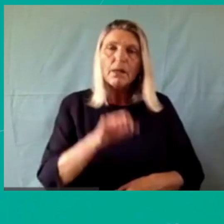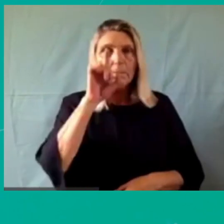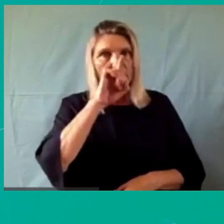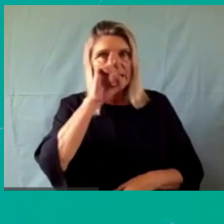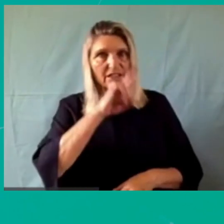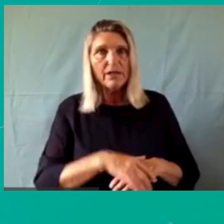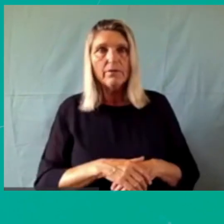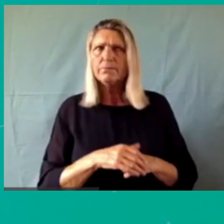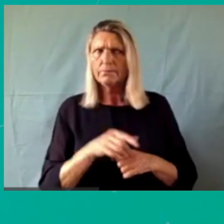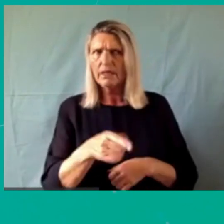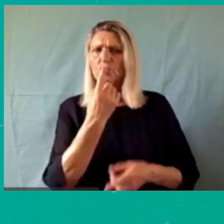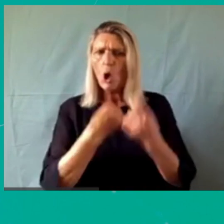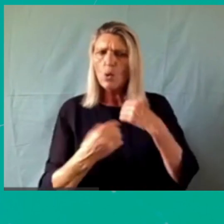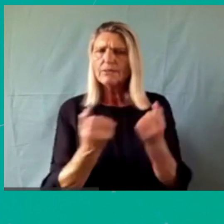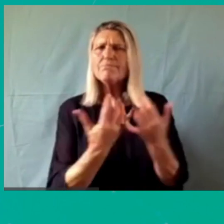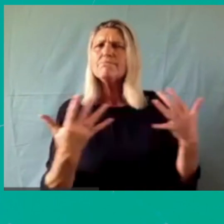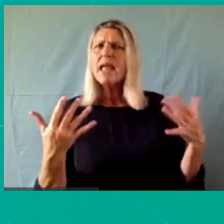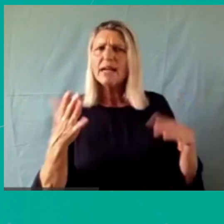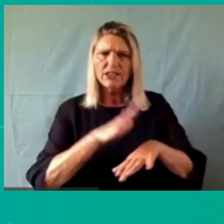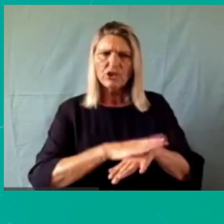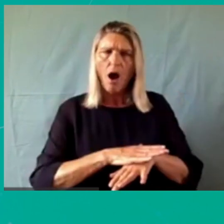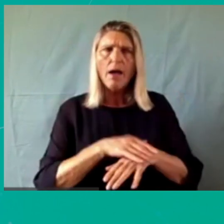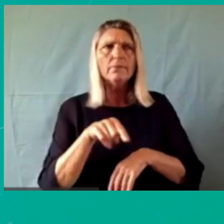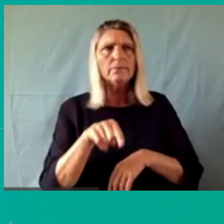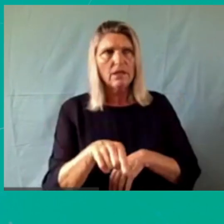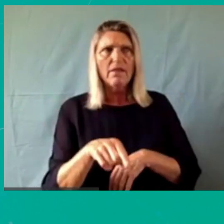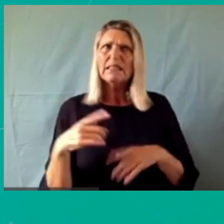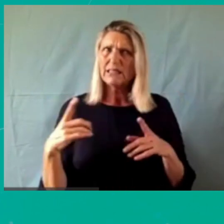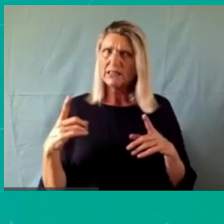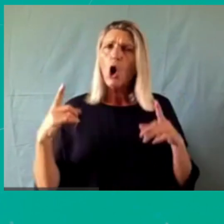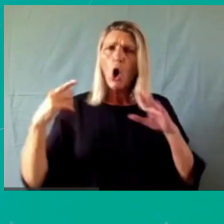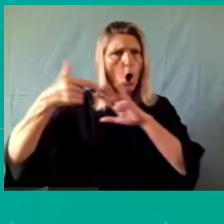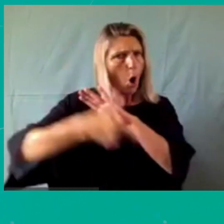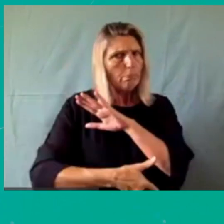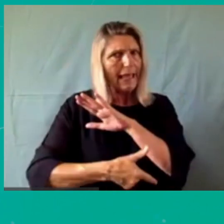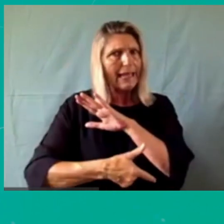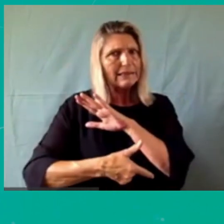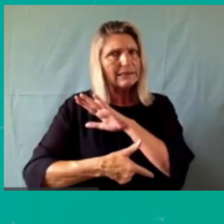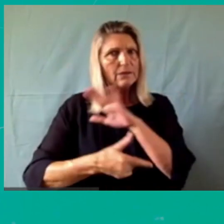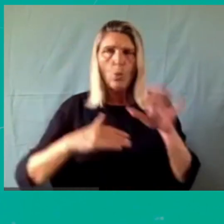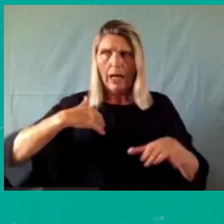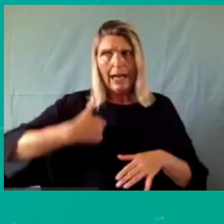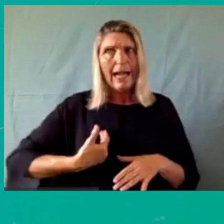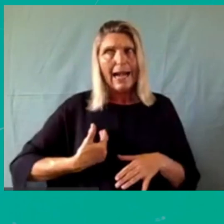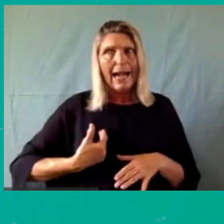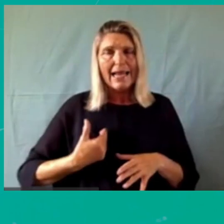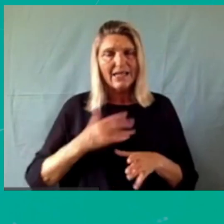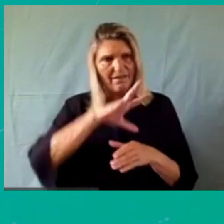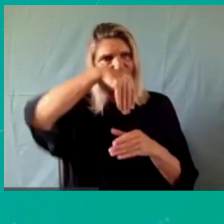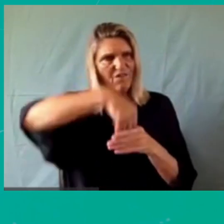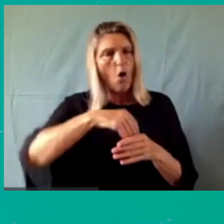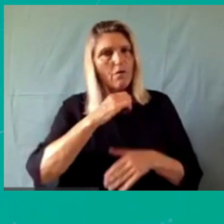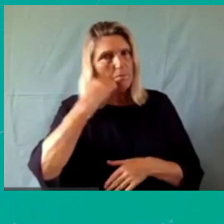complex issues require te ao Māori approaches and Indigenous leadership, of those in